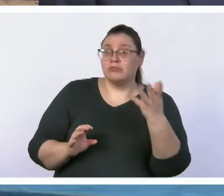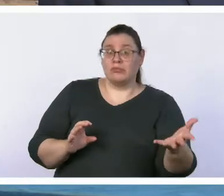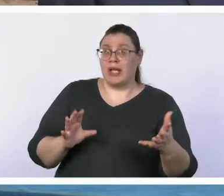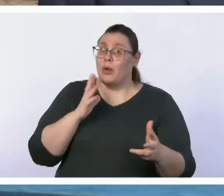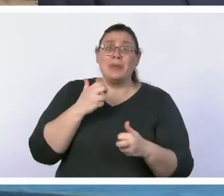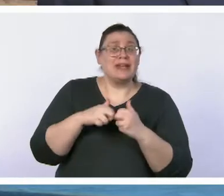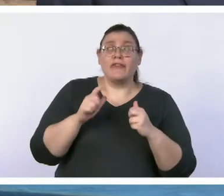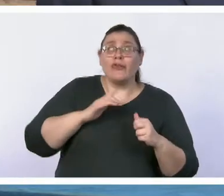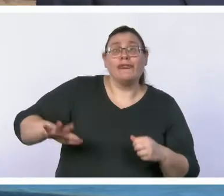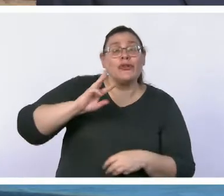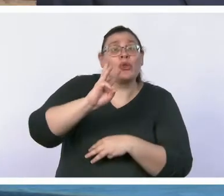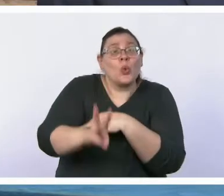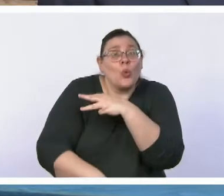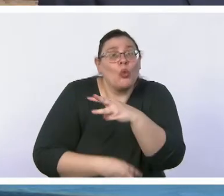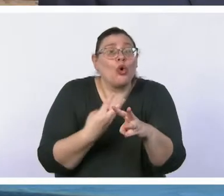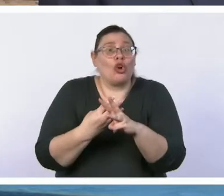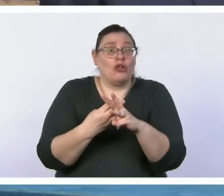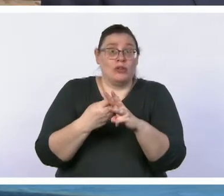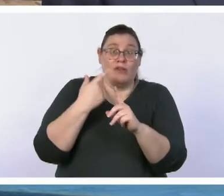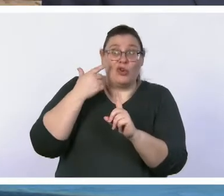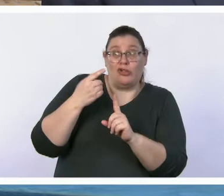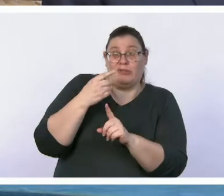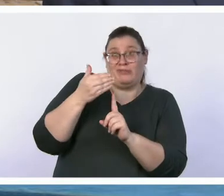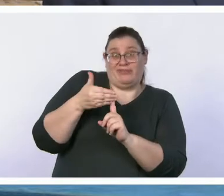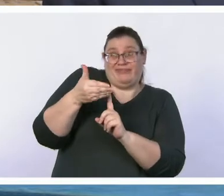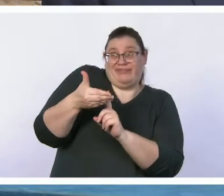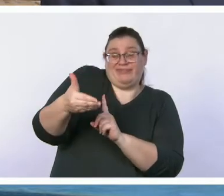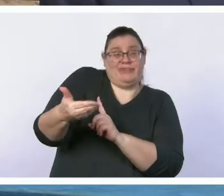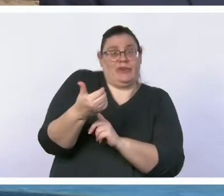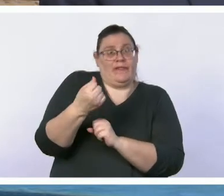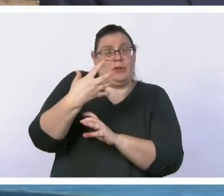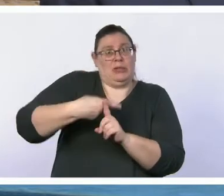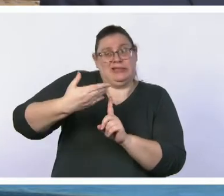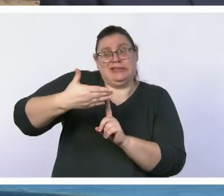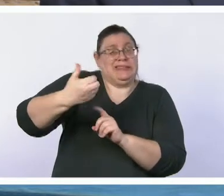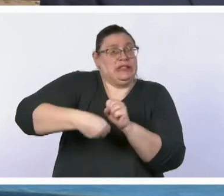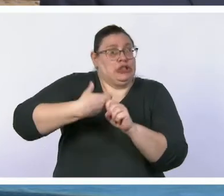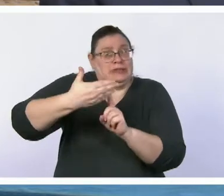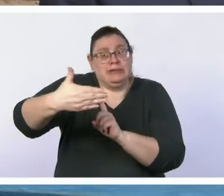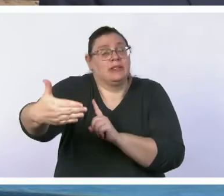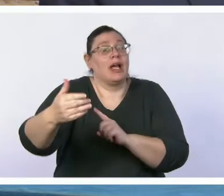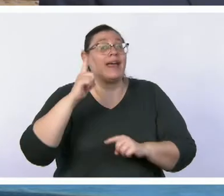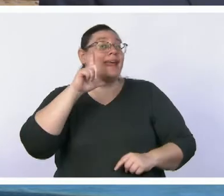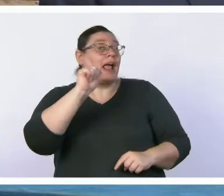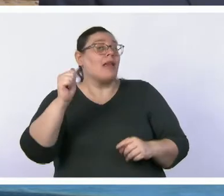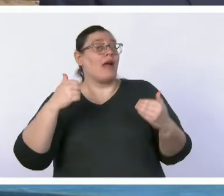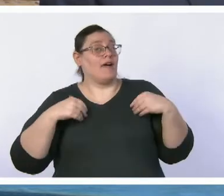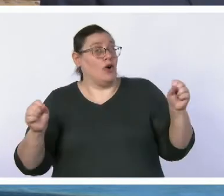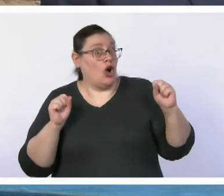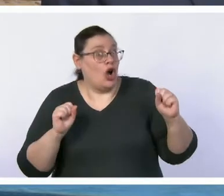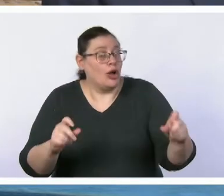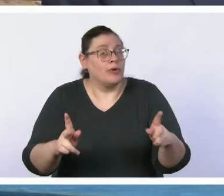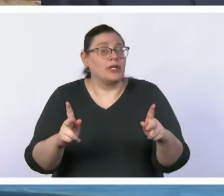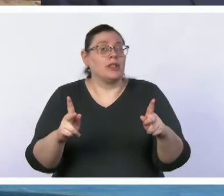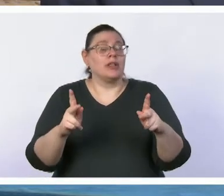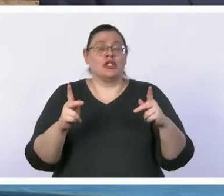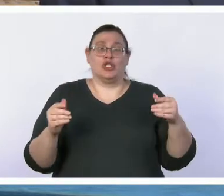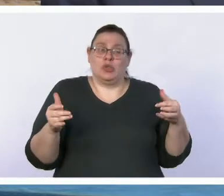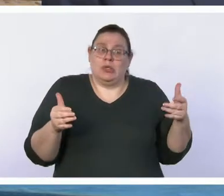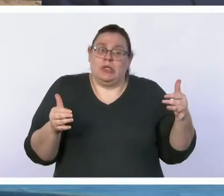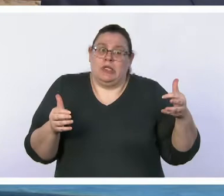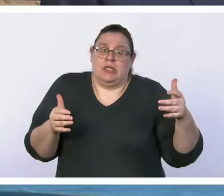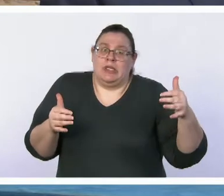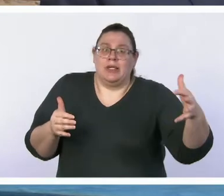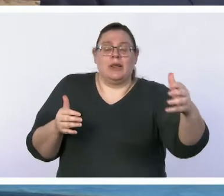for the world for the foreseeable future. I also think that Los Angeles has an opportunity to outpace the rest